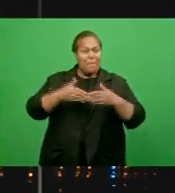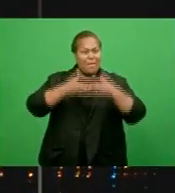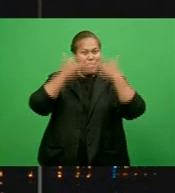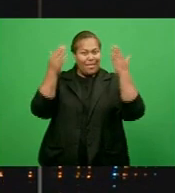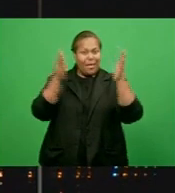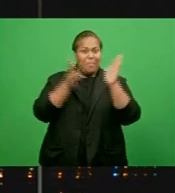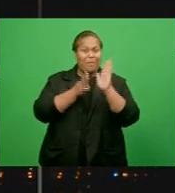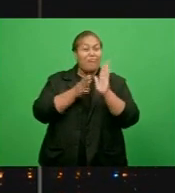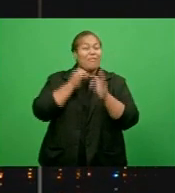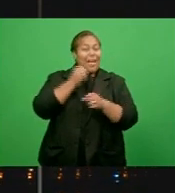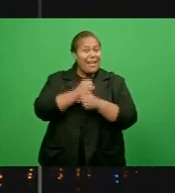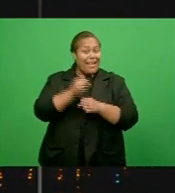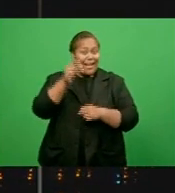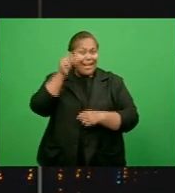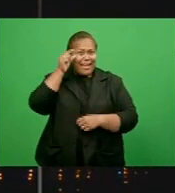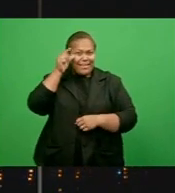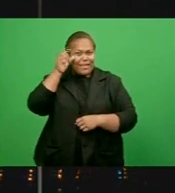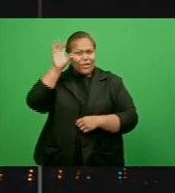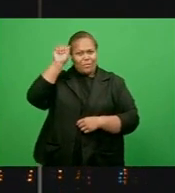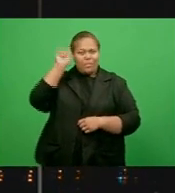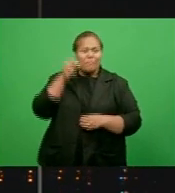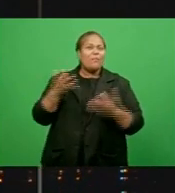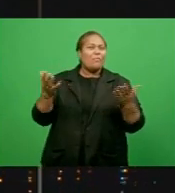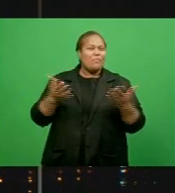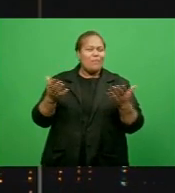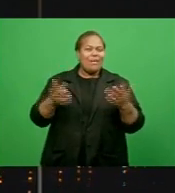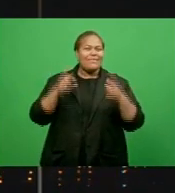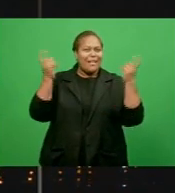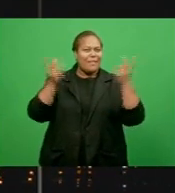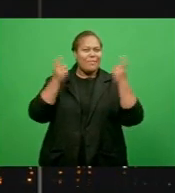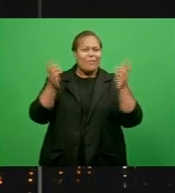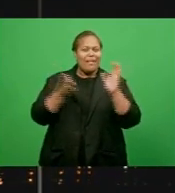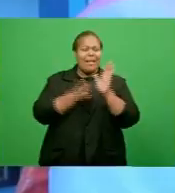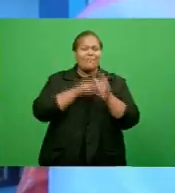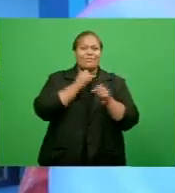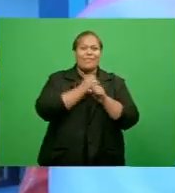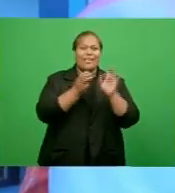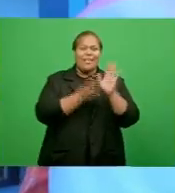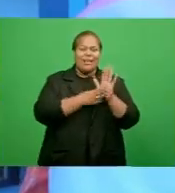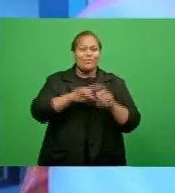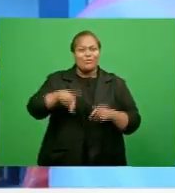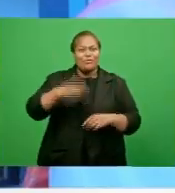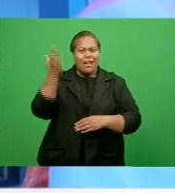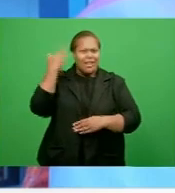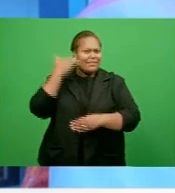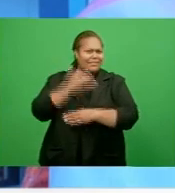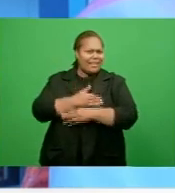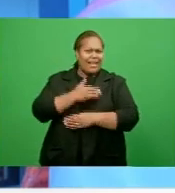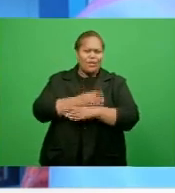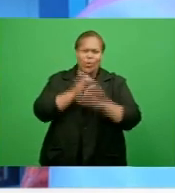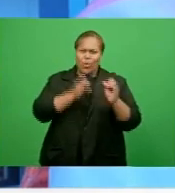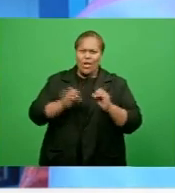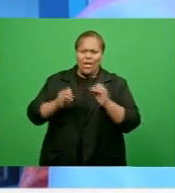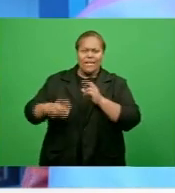Gandhi was commemorated at MGM High School in Suva last night. Organised by the Indian High Commission to Fiji, it was an opportunity